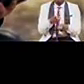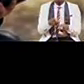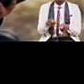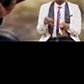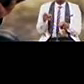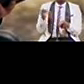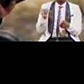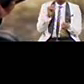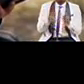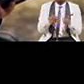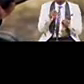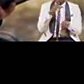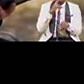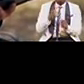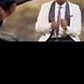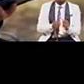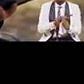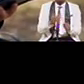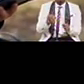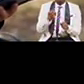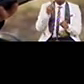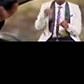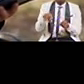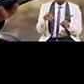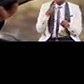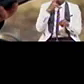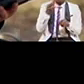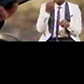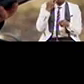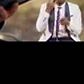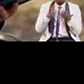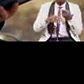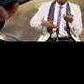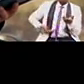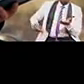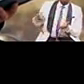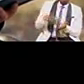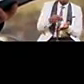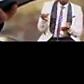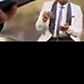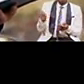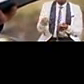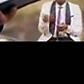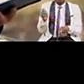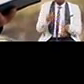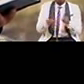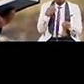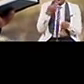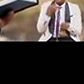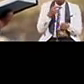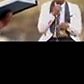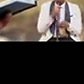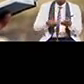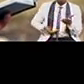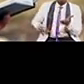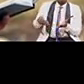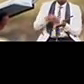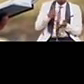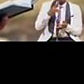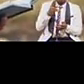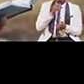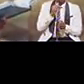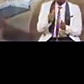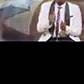you are to follow up are those who are truly born again. The other people who are not born again, you're not following up on them. You're teaching